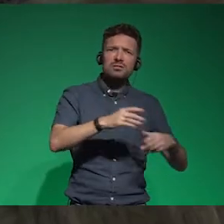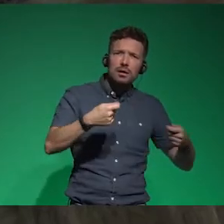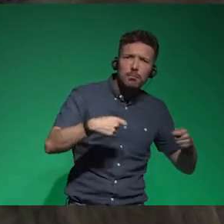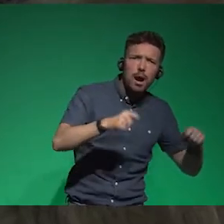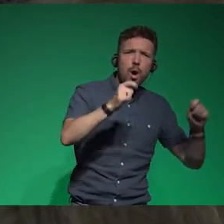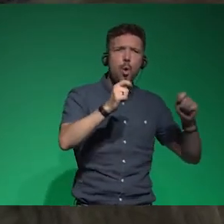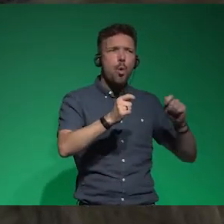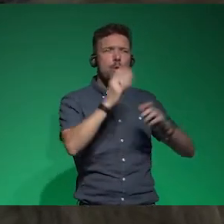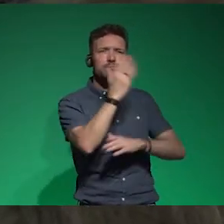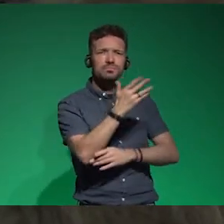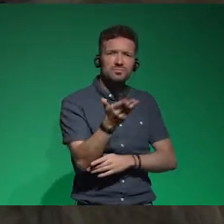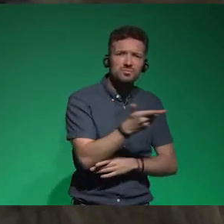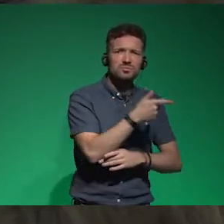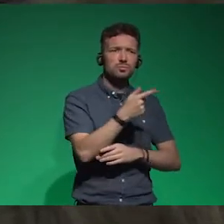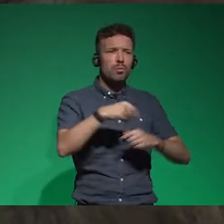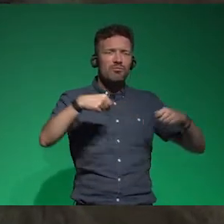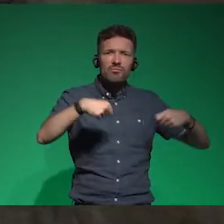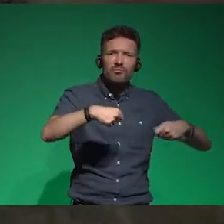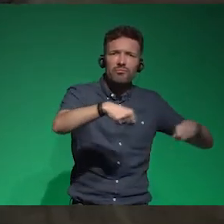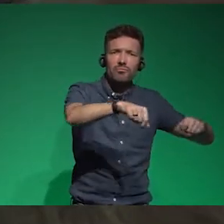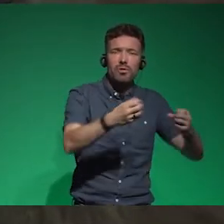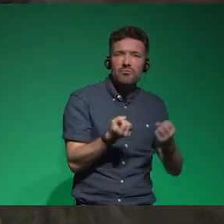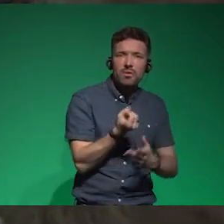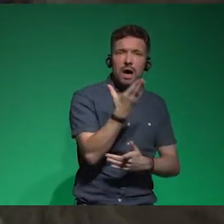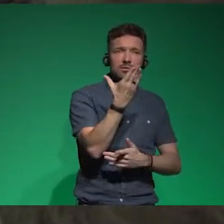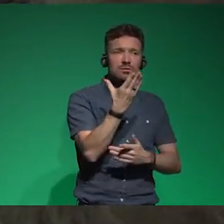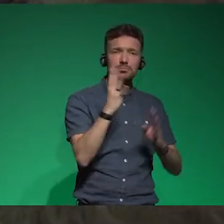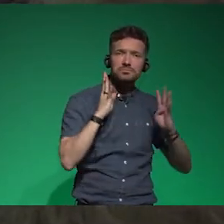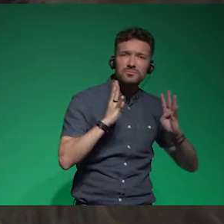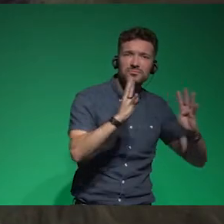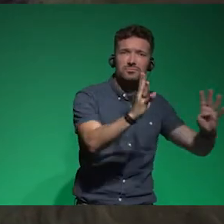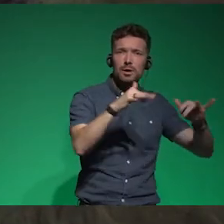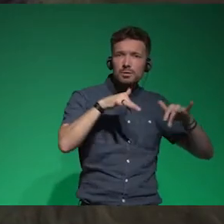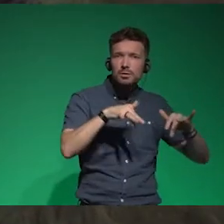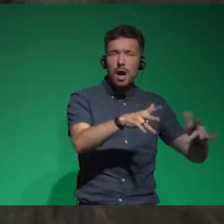something that we are doing research on as Mike and Holger